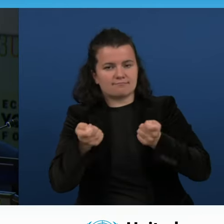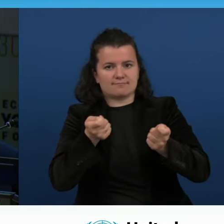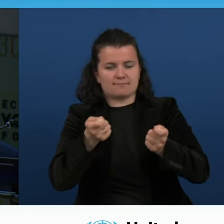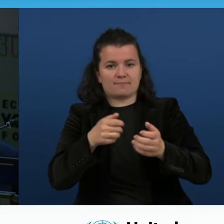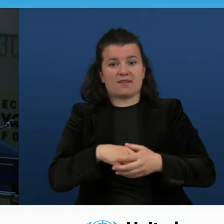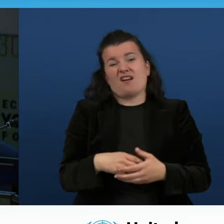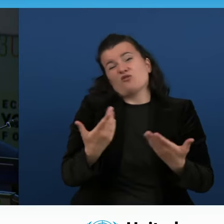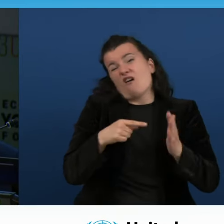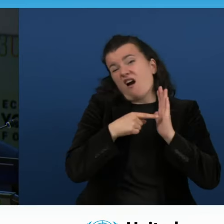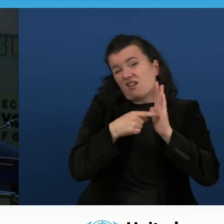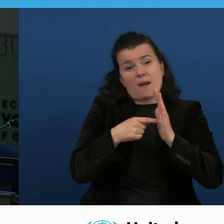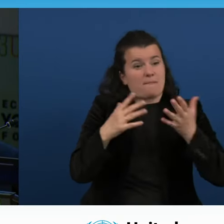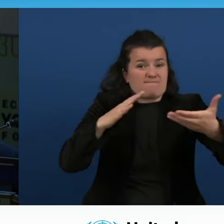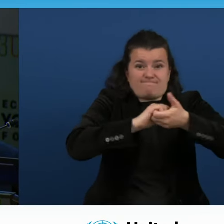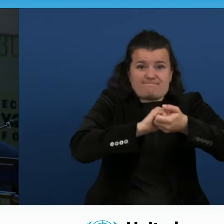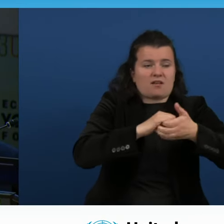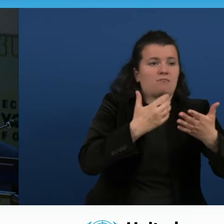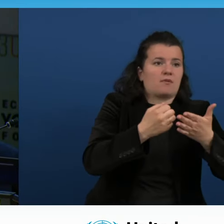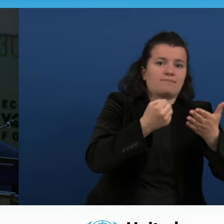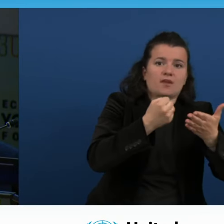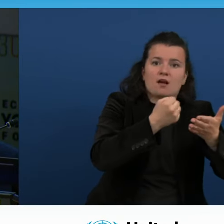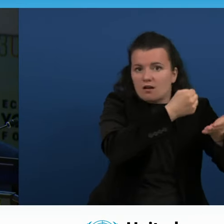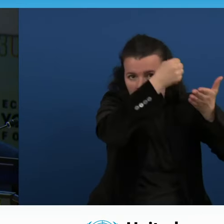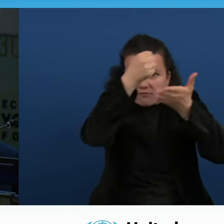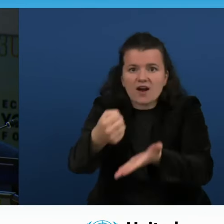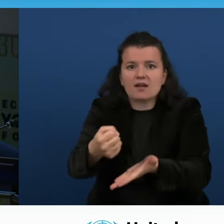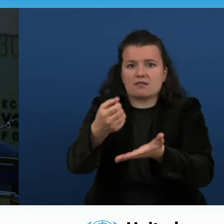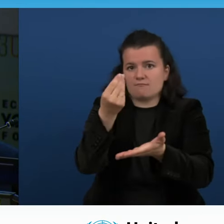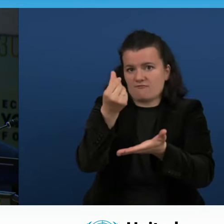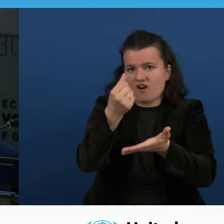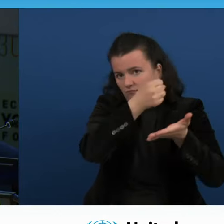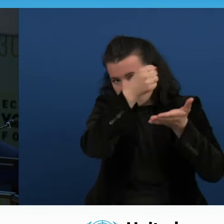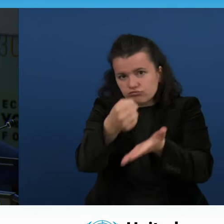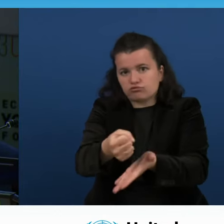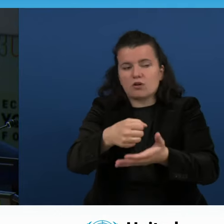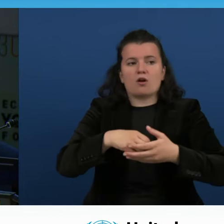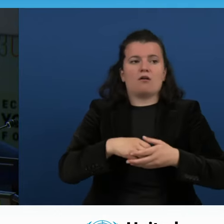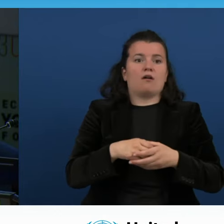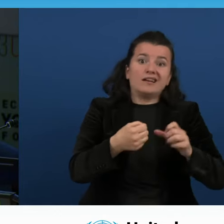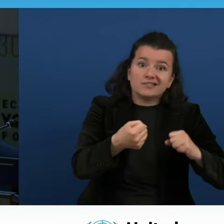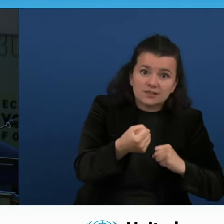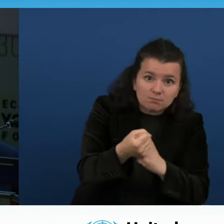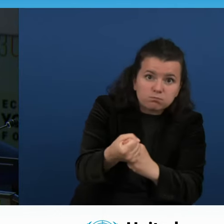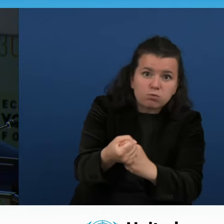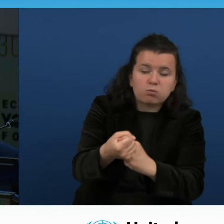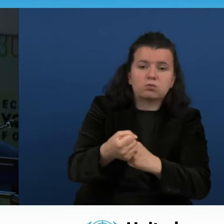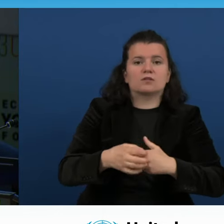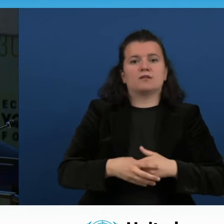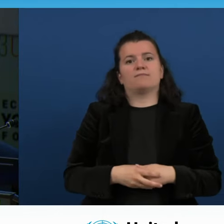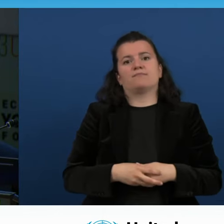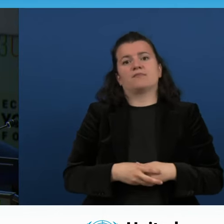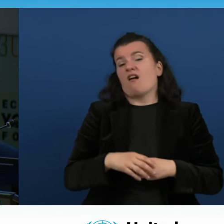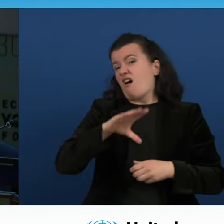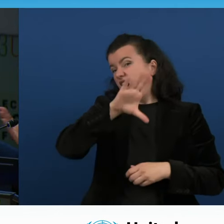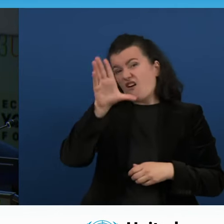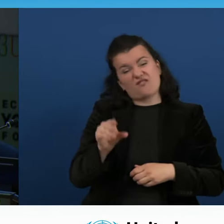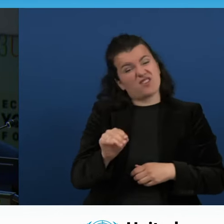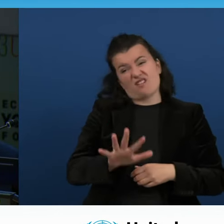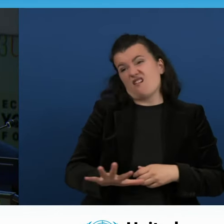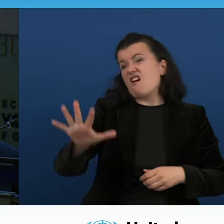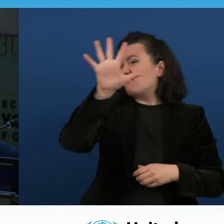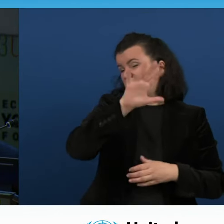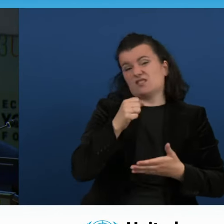financing. Africa needs support and financing. The Sahel needs it, and Mali needs it. I thank